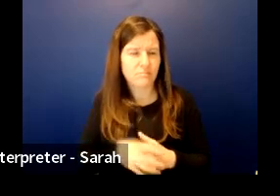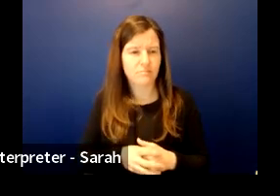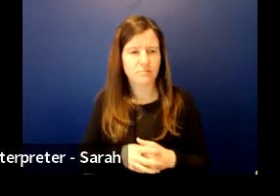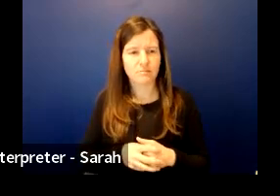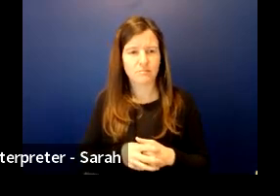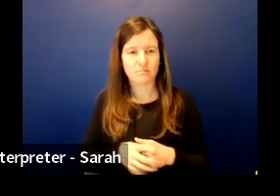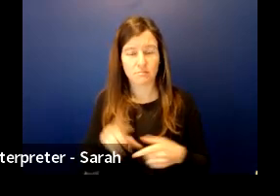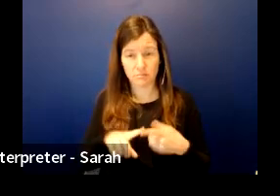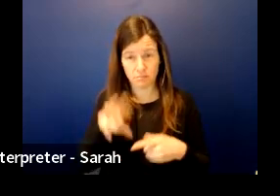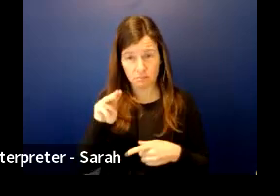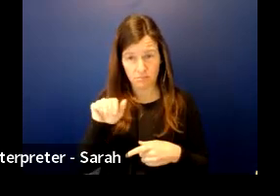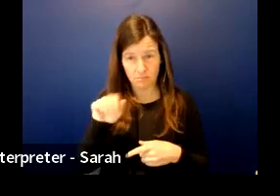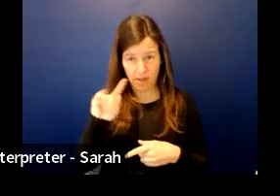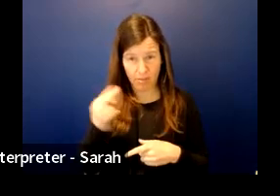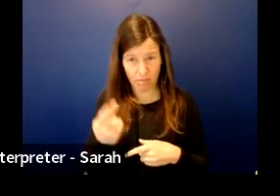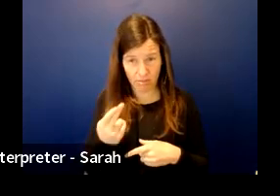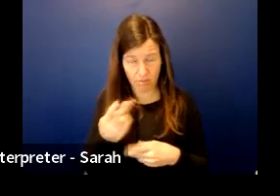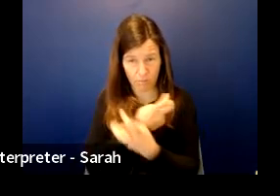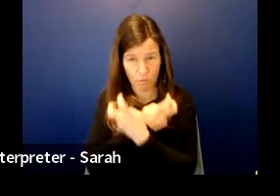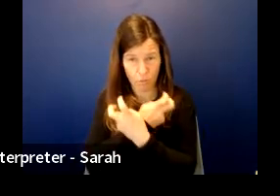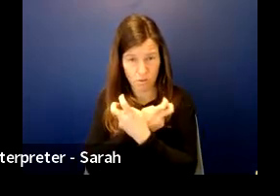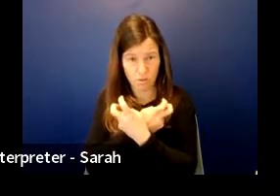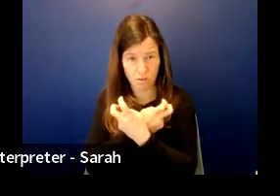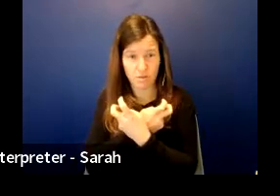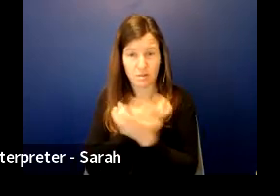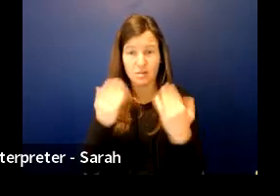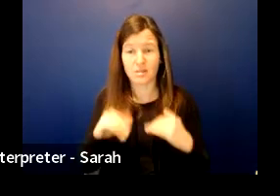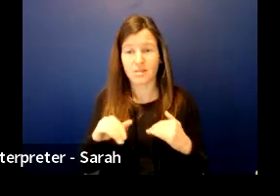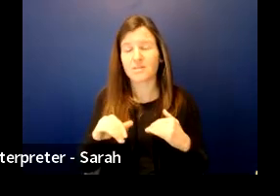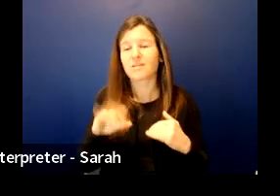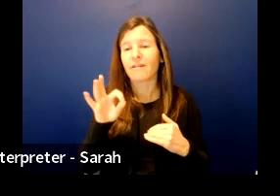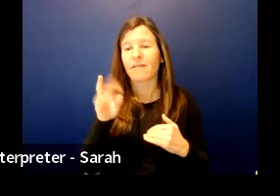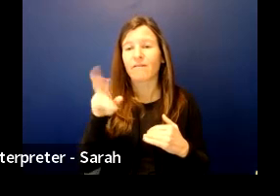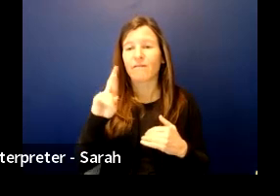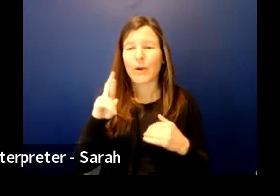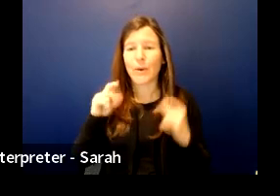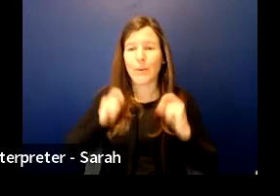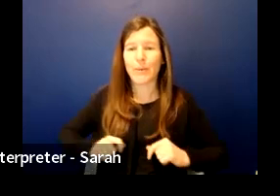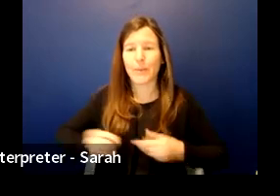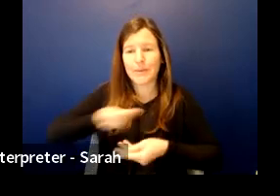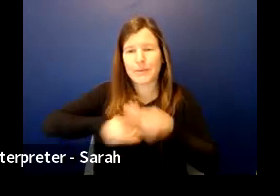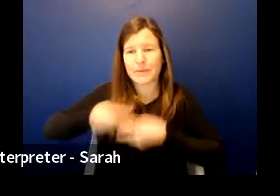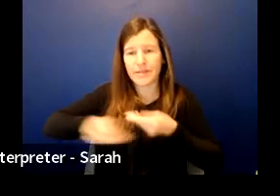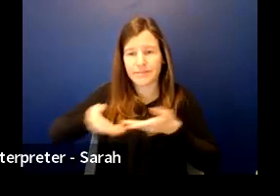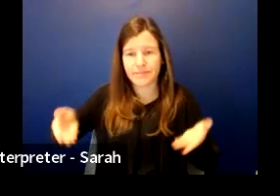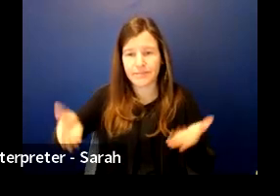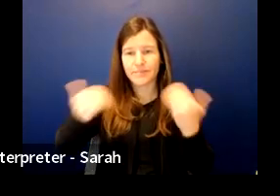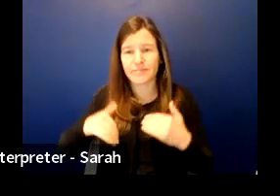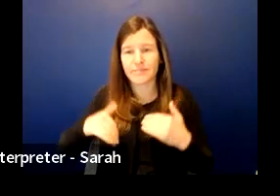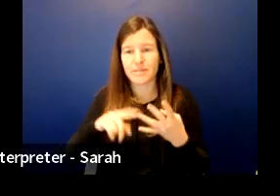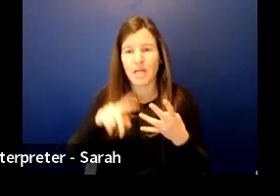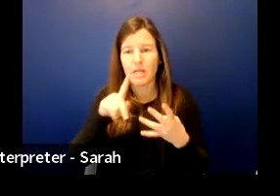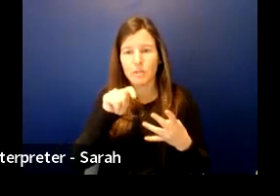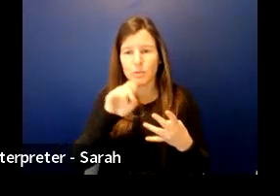Would you find mammoth bones, fur trade artifacts, tools, or